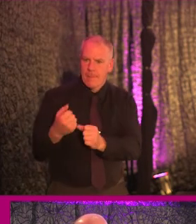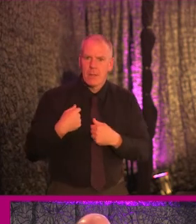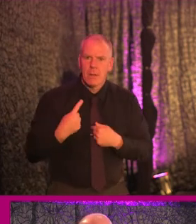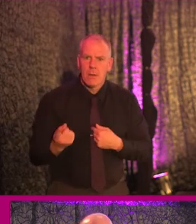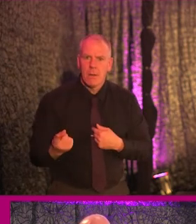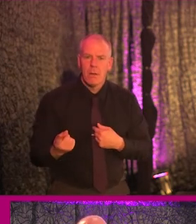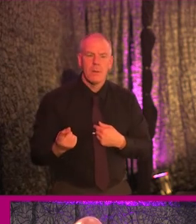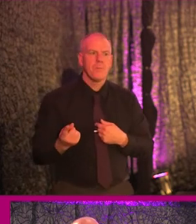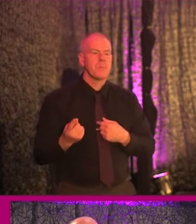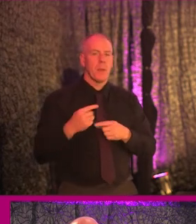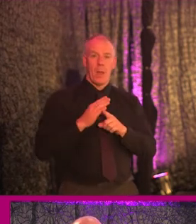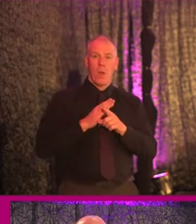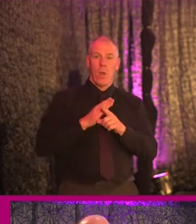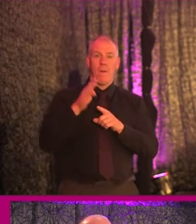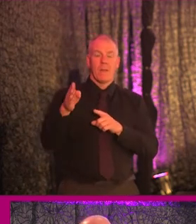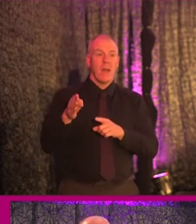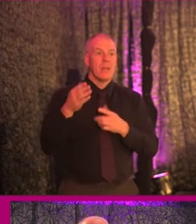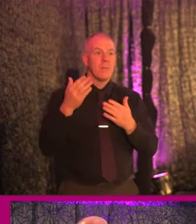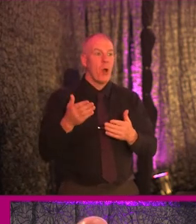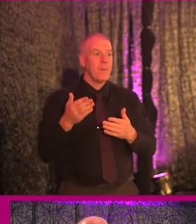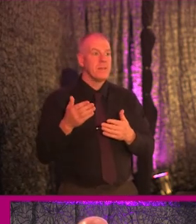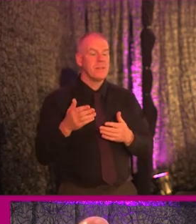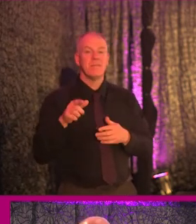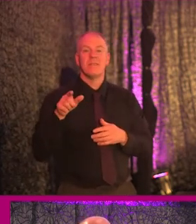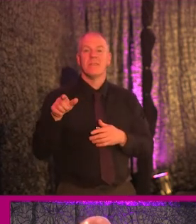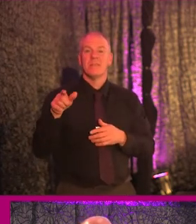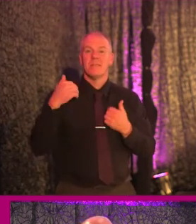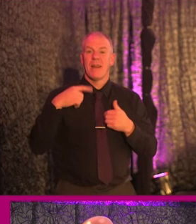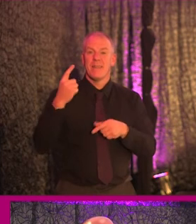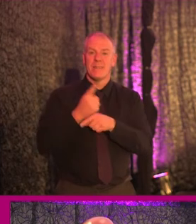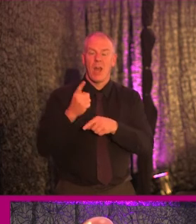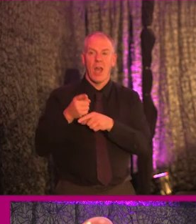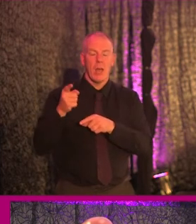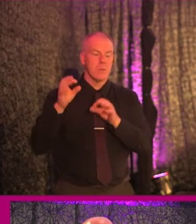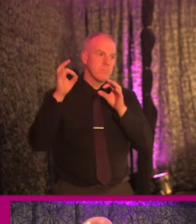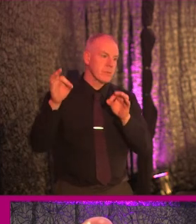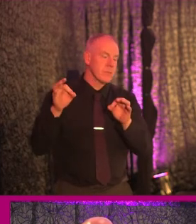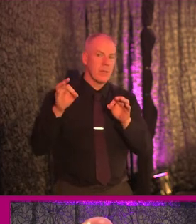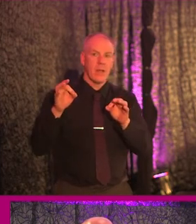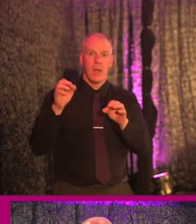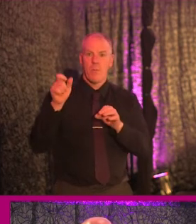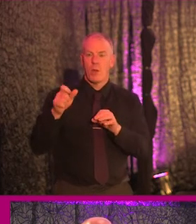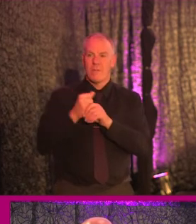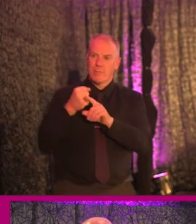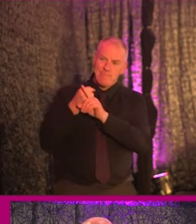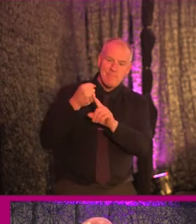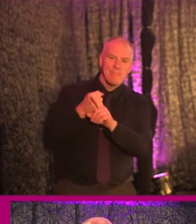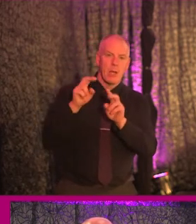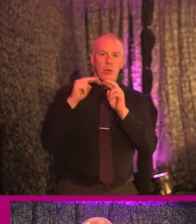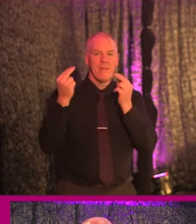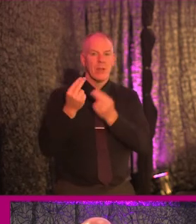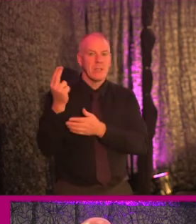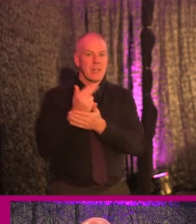colleague Liam McMoney when I was out there at the moment. He was an evangelist for our building in terms of its universal design. So it was, it was great to meet with Liam and be asked to